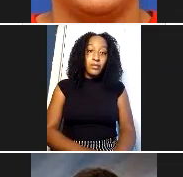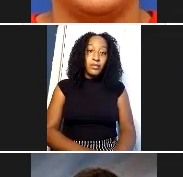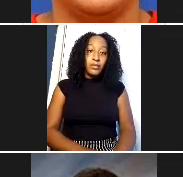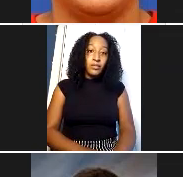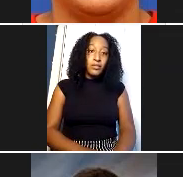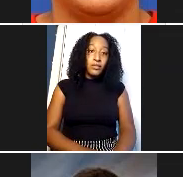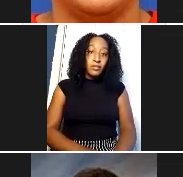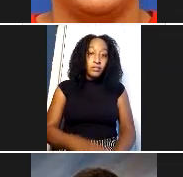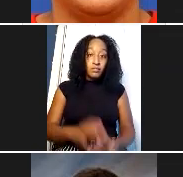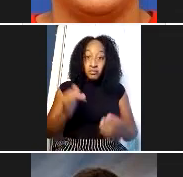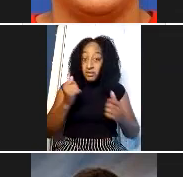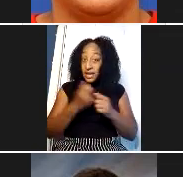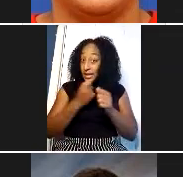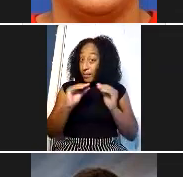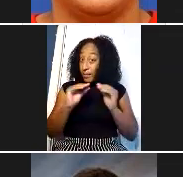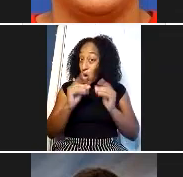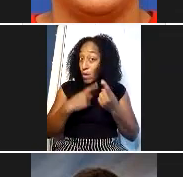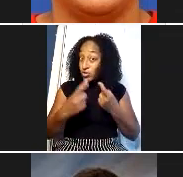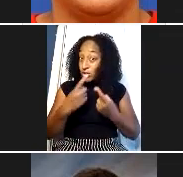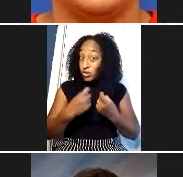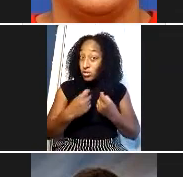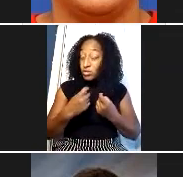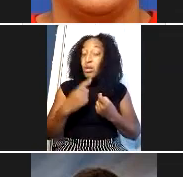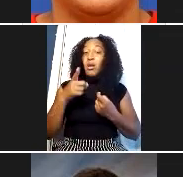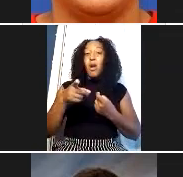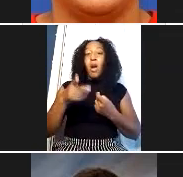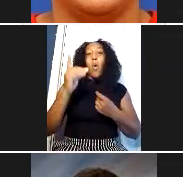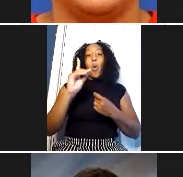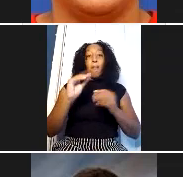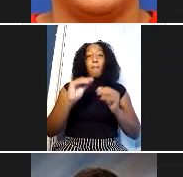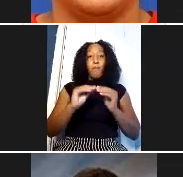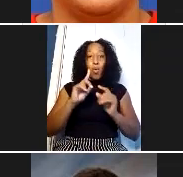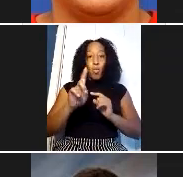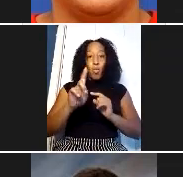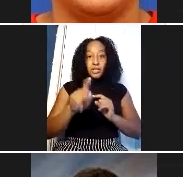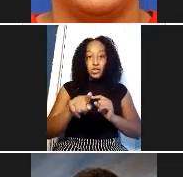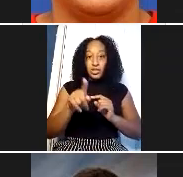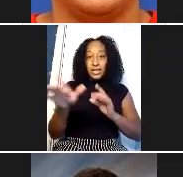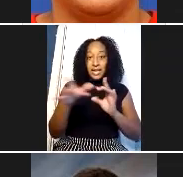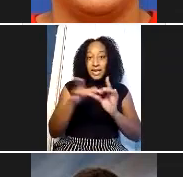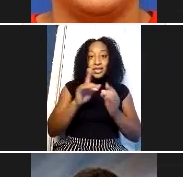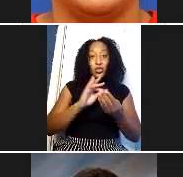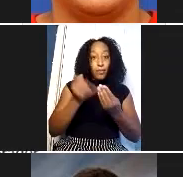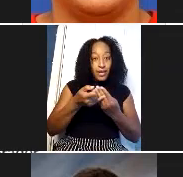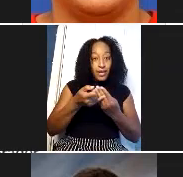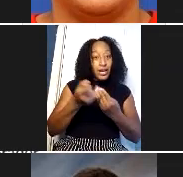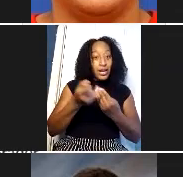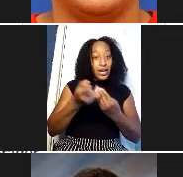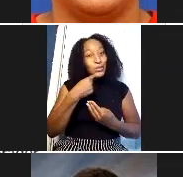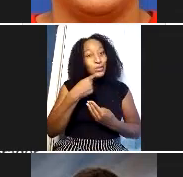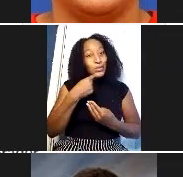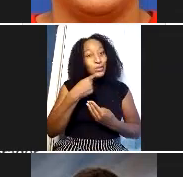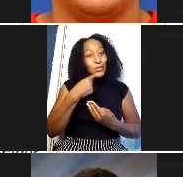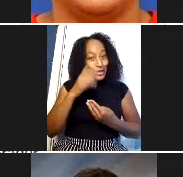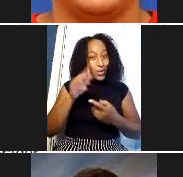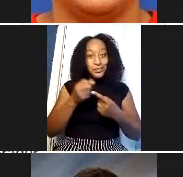Any other questions? One more question pertaining to the project. I know you're gonna go over it on Wednesday. That week of